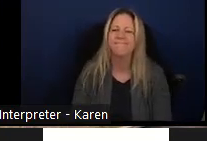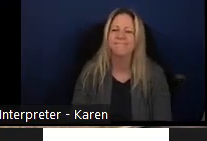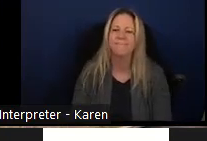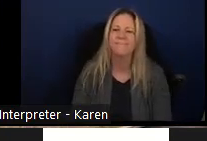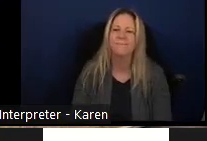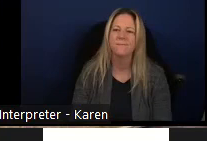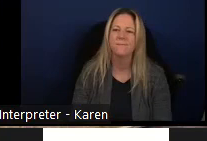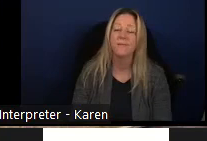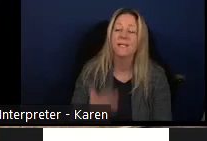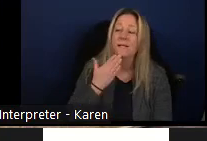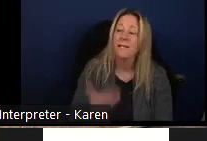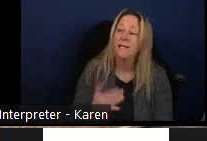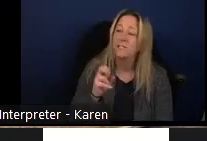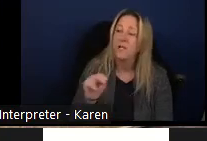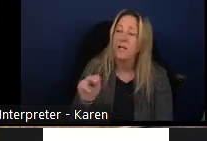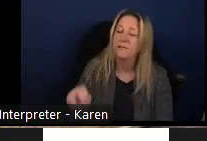Thanks, Jen.